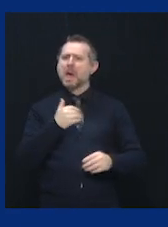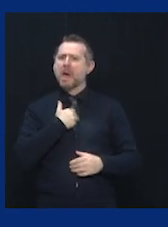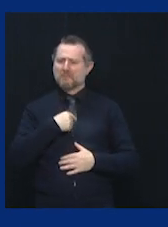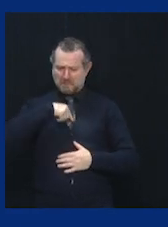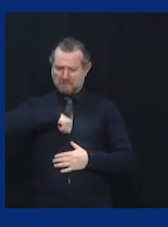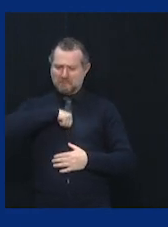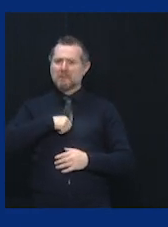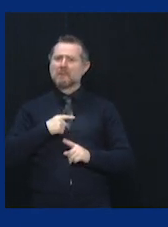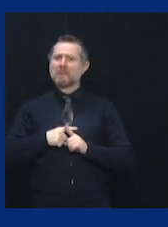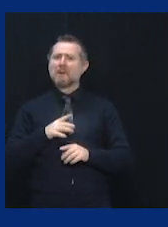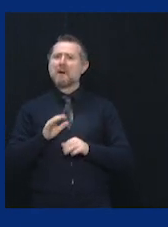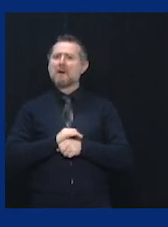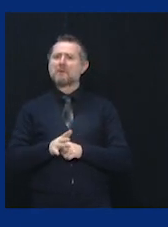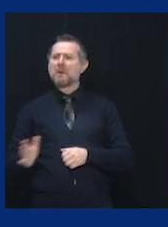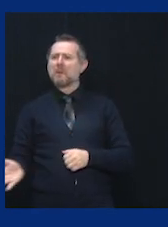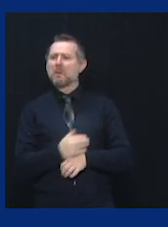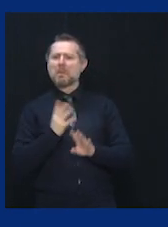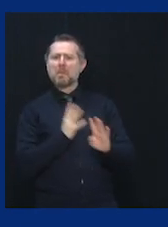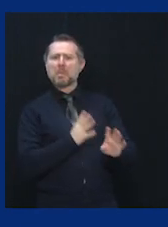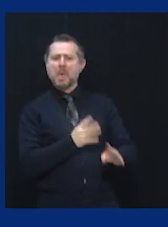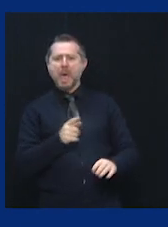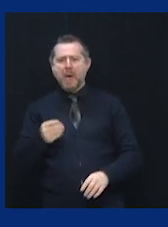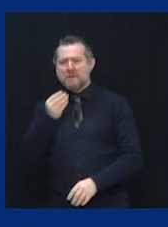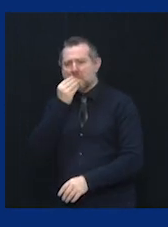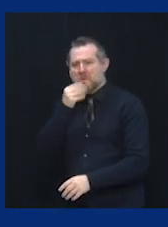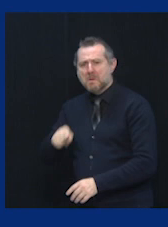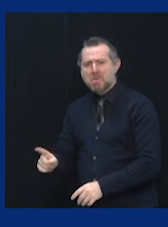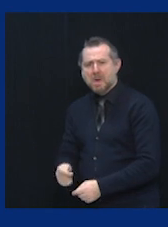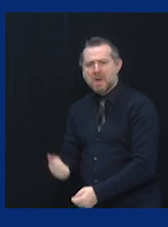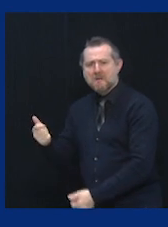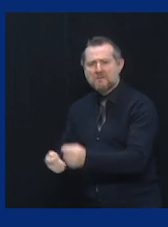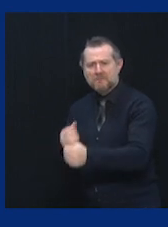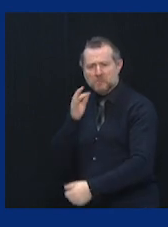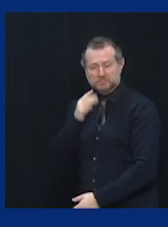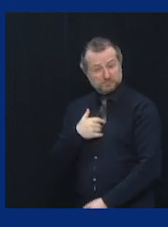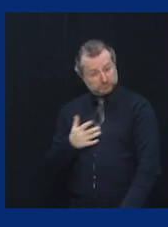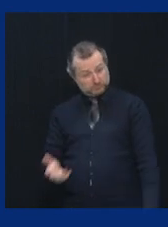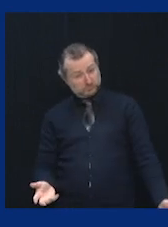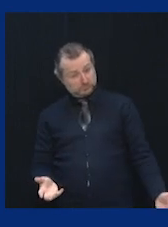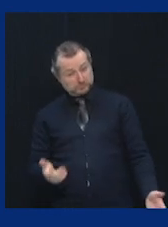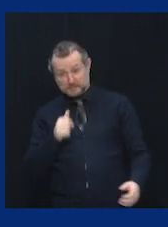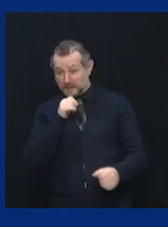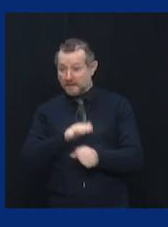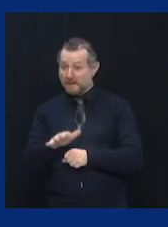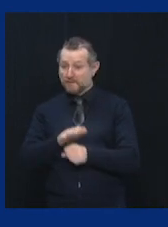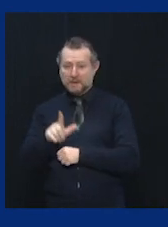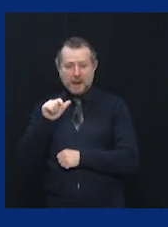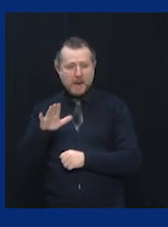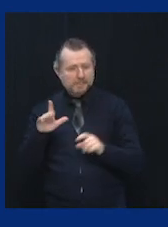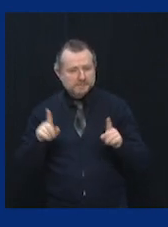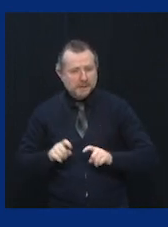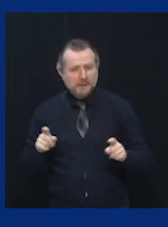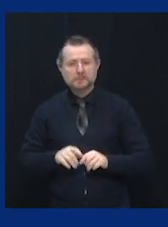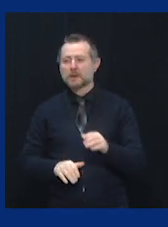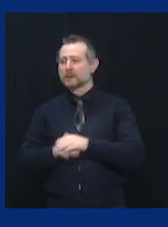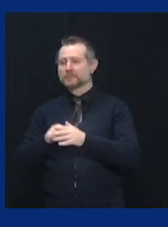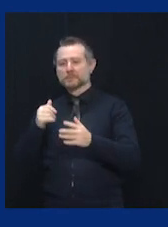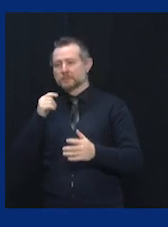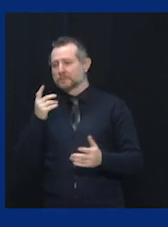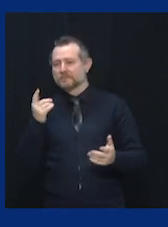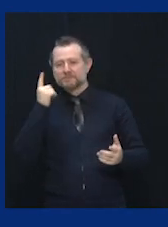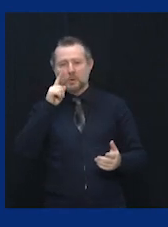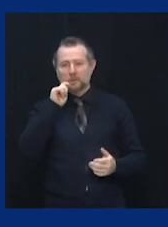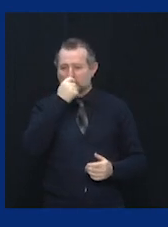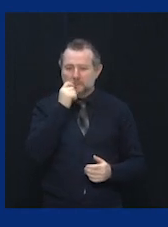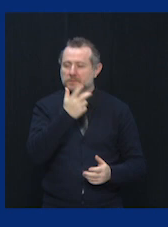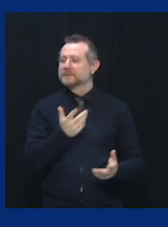quarantine facilities. We didn't have enough lab testing capacity in this country to do the number of COVID tests we needed to